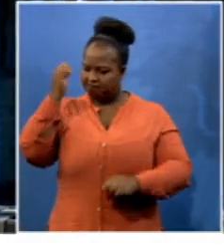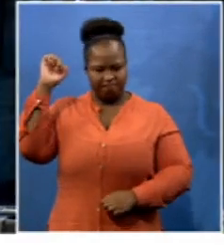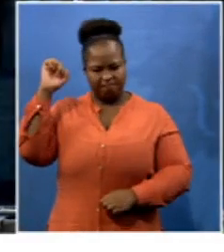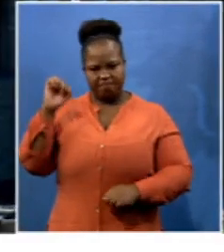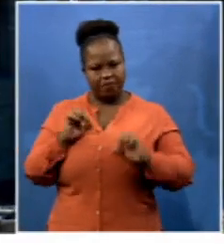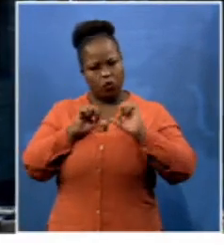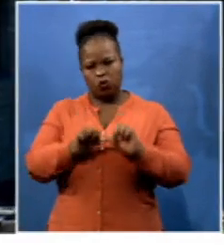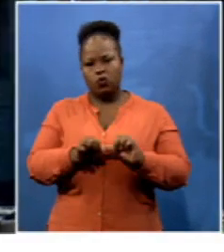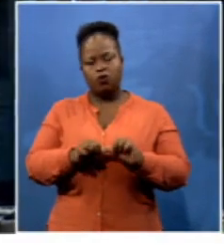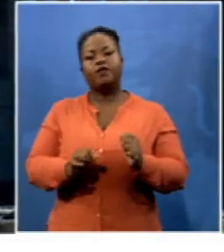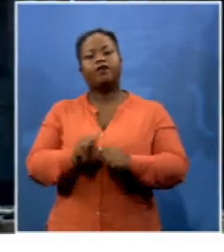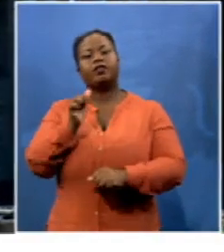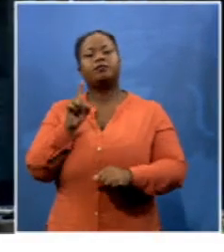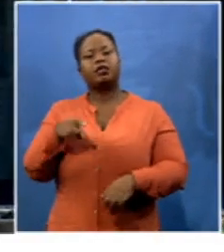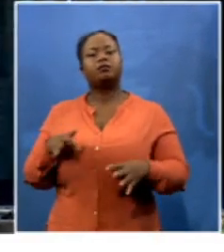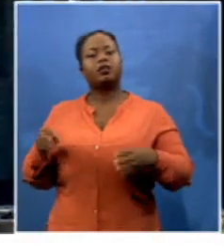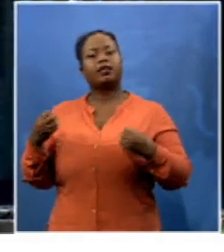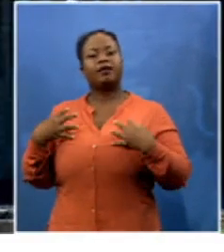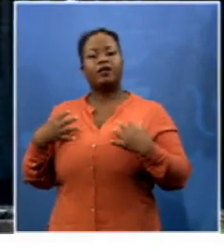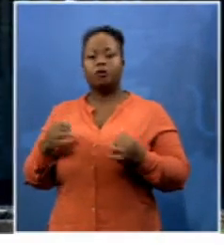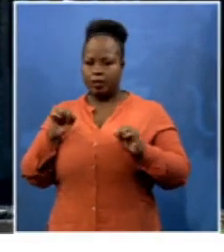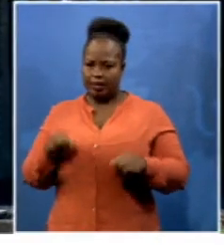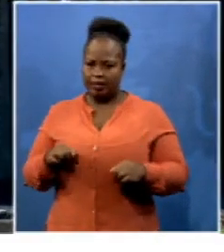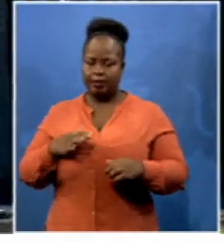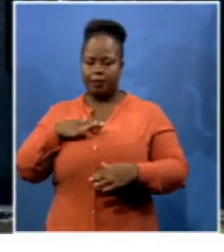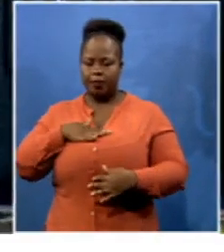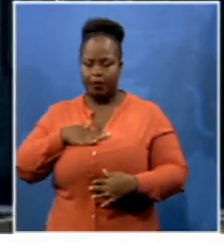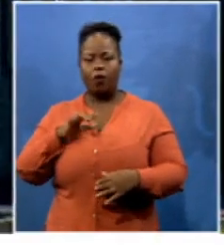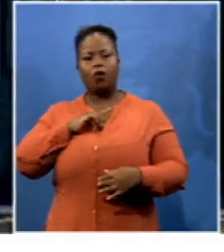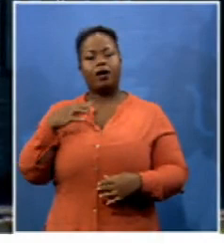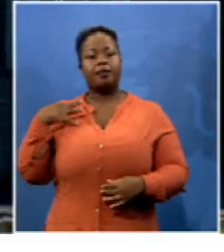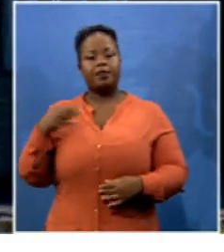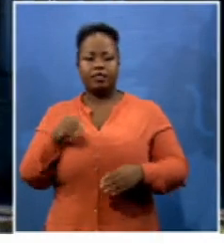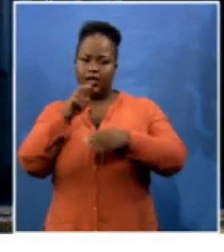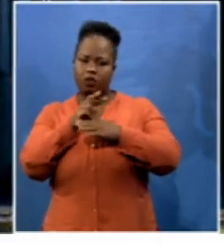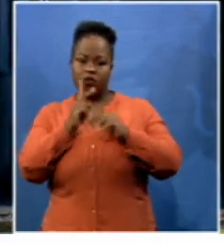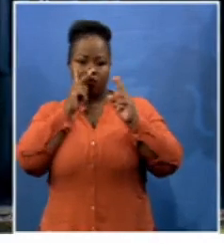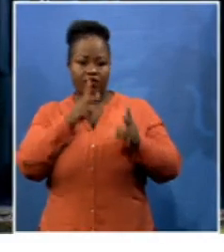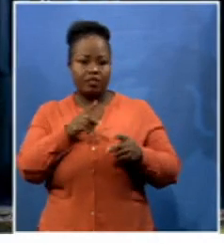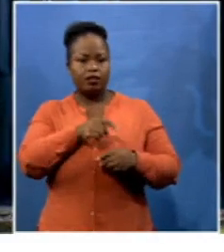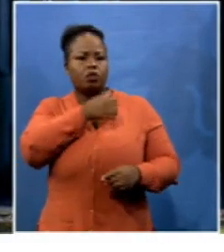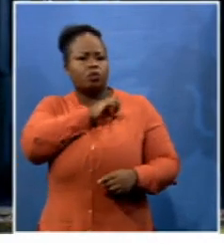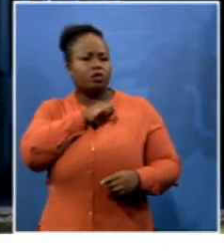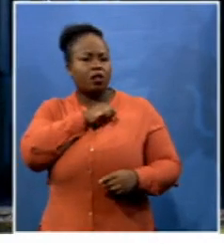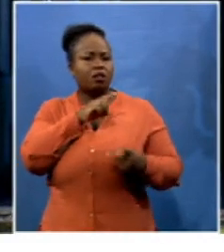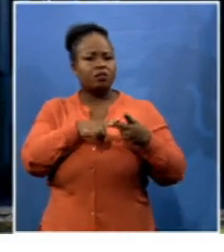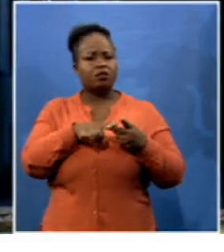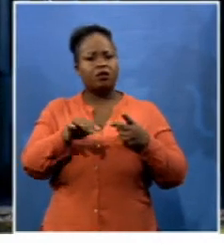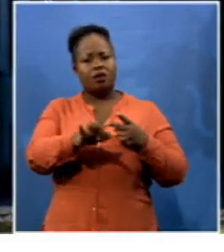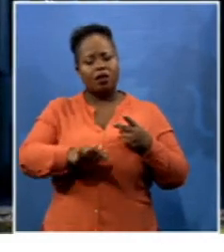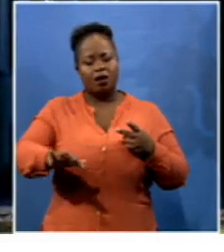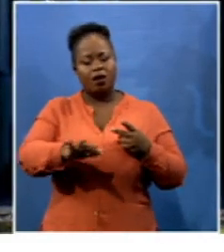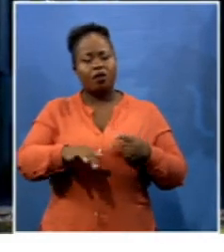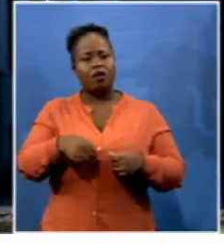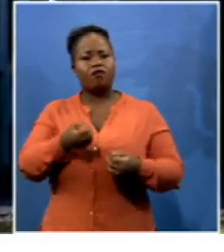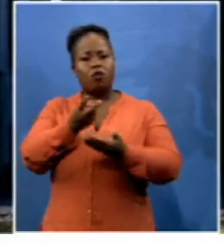PPEs. So it's good to hear that their cry has been heard. The minister is here to do oversight visits to see that hospitals, field hospitals, are